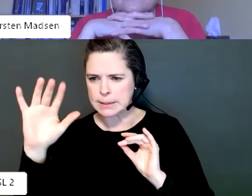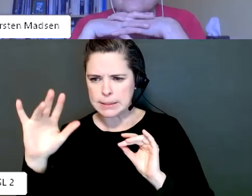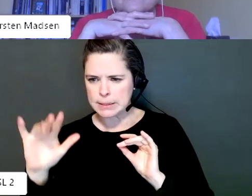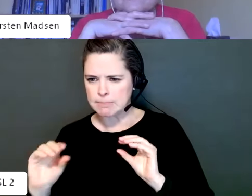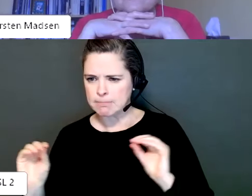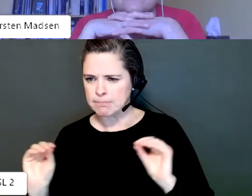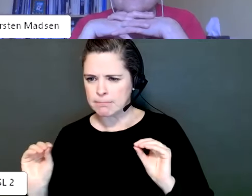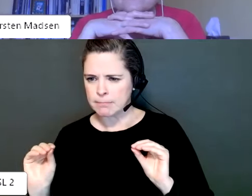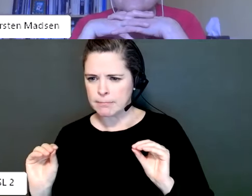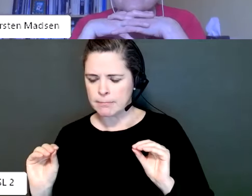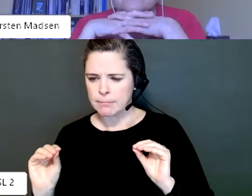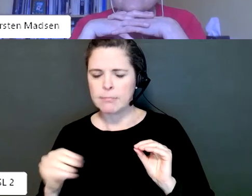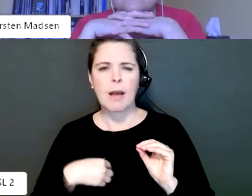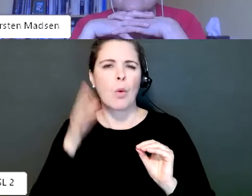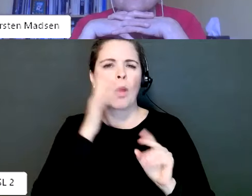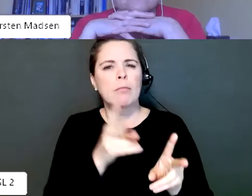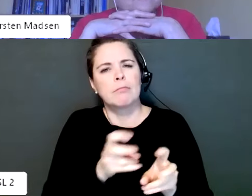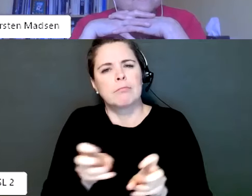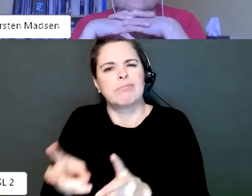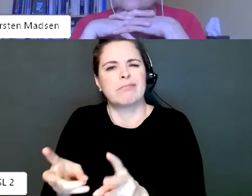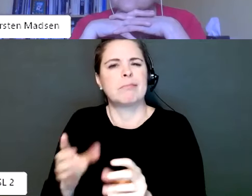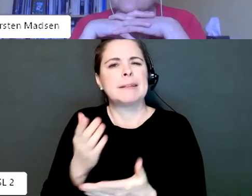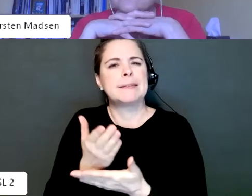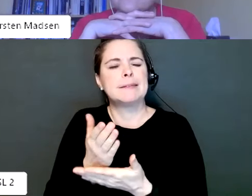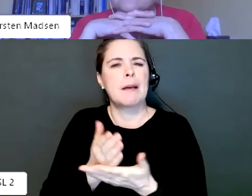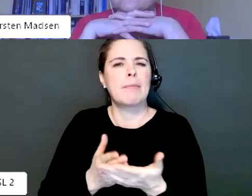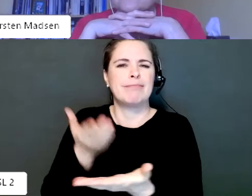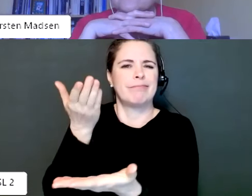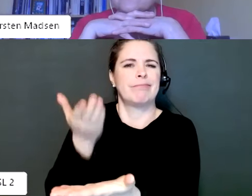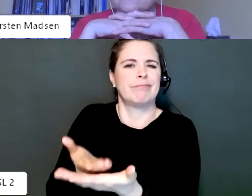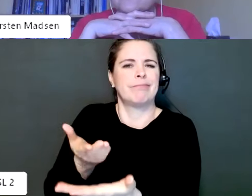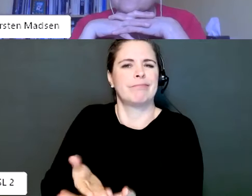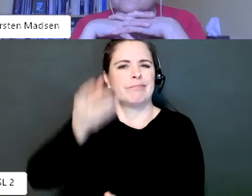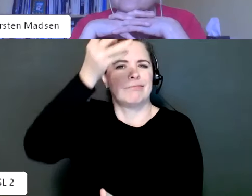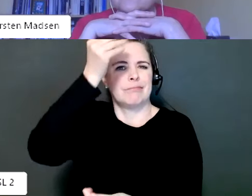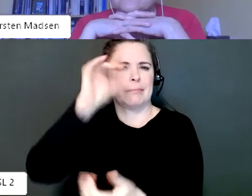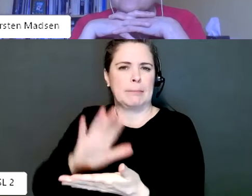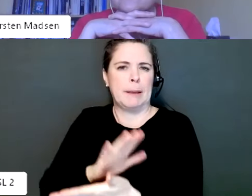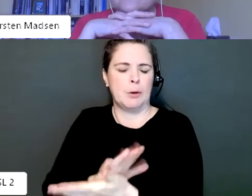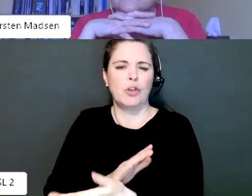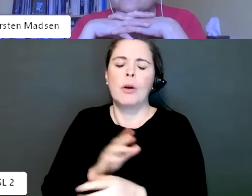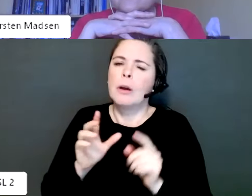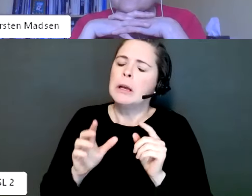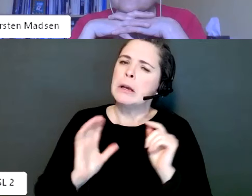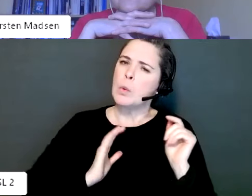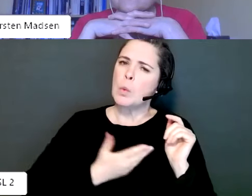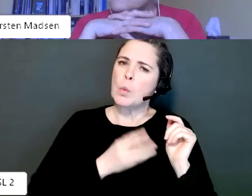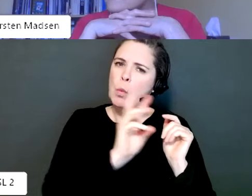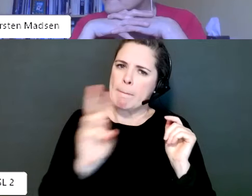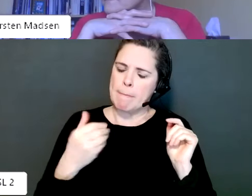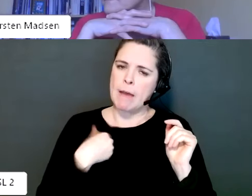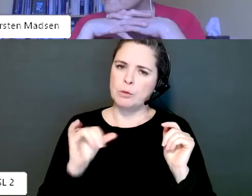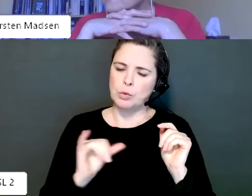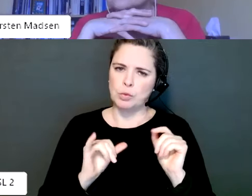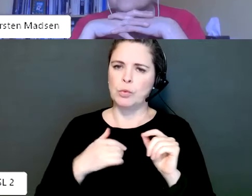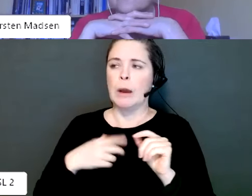fact sheets. Actually, they're on our website, which I did post earlier in the chat box, but I'll repost them on